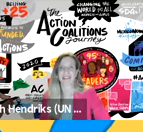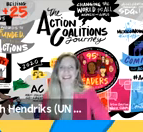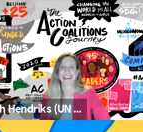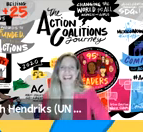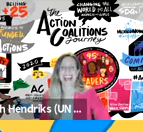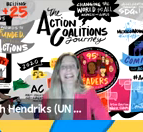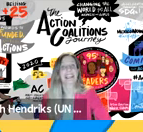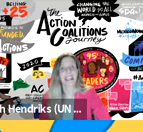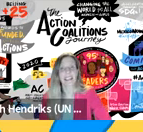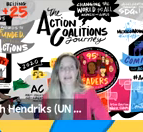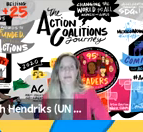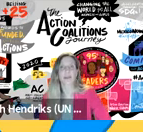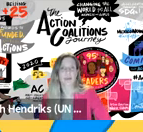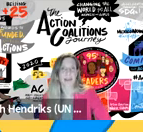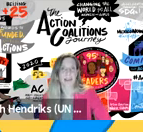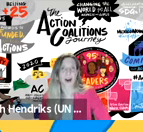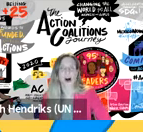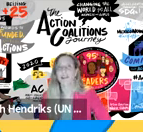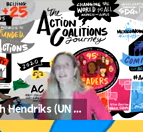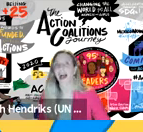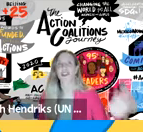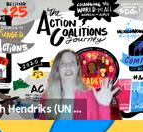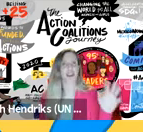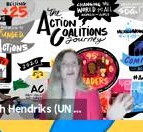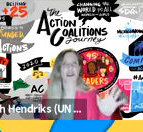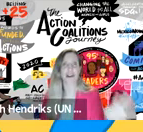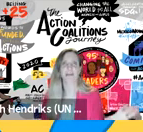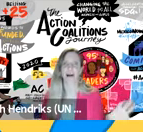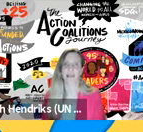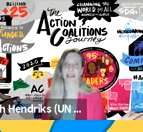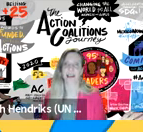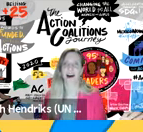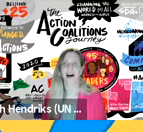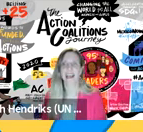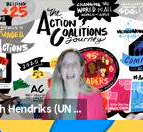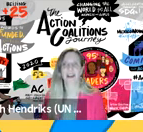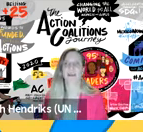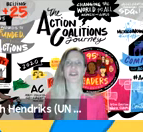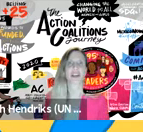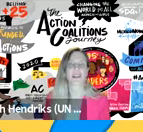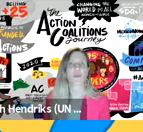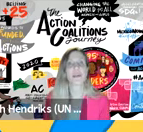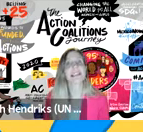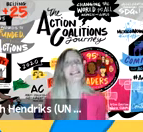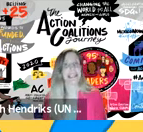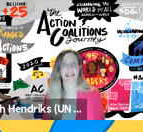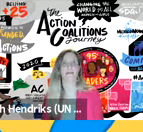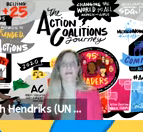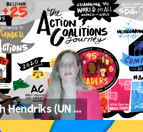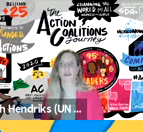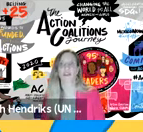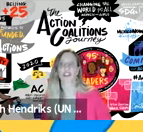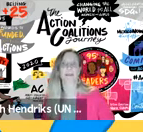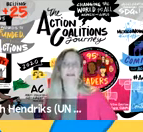others. And today's blueprint, all of the actions that you've heard about on economic justice will indeed